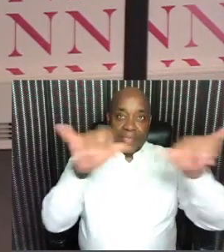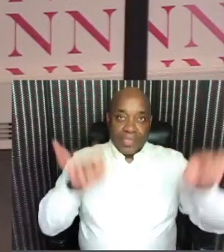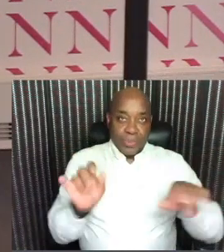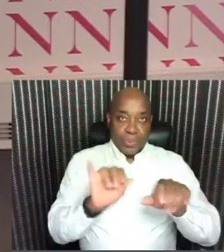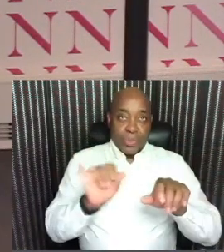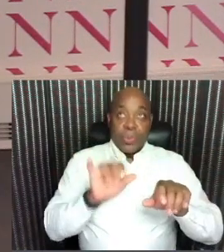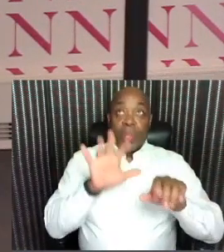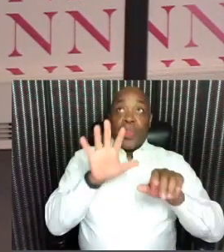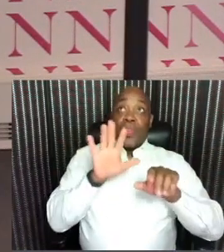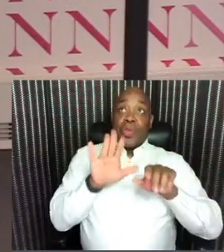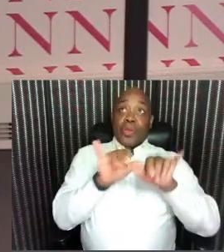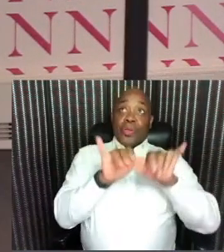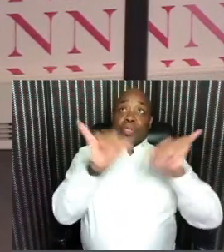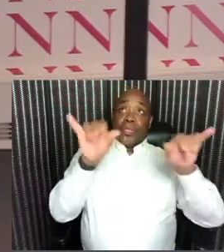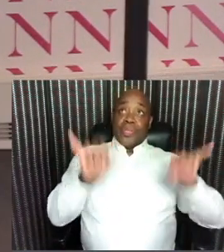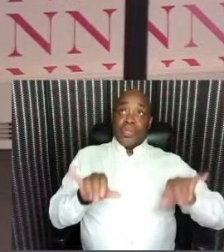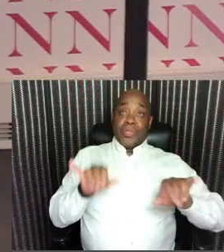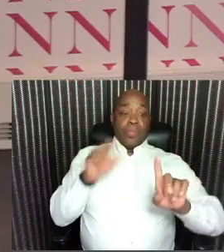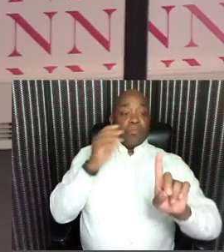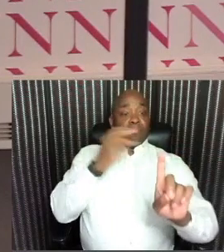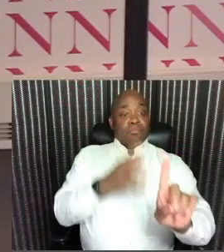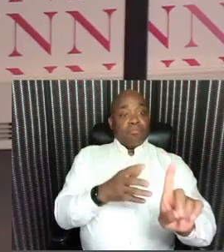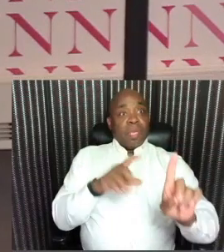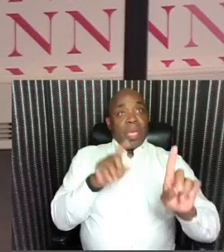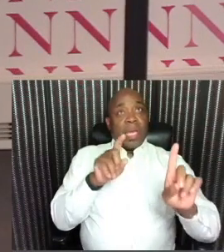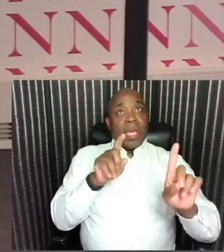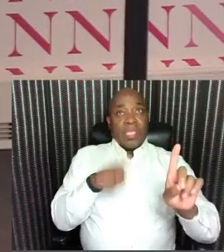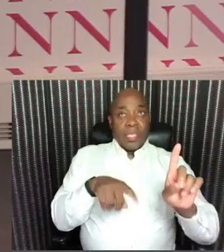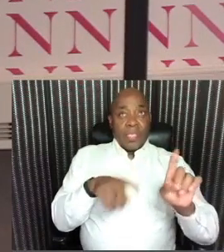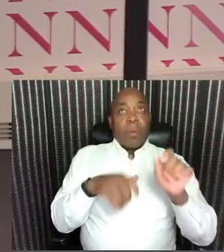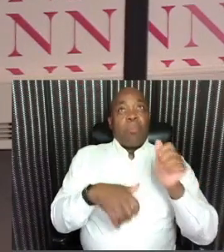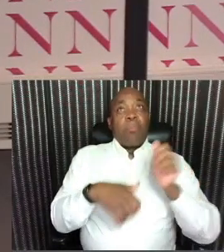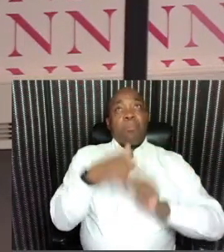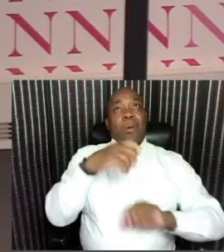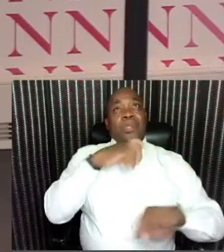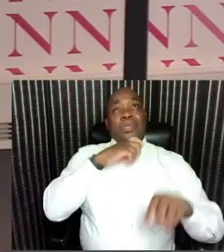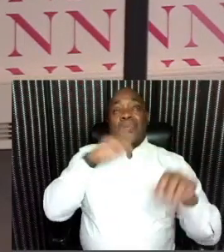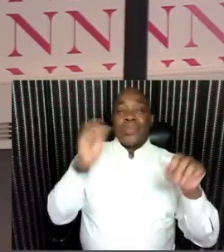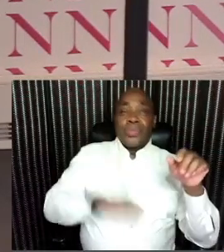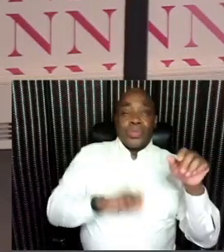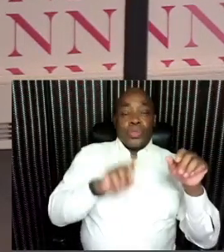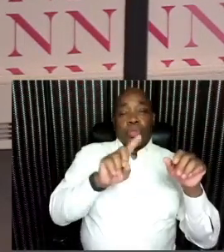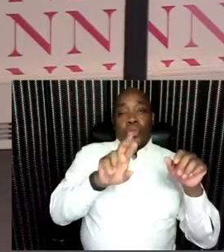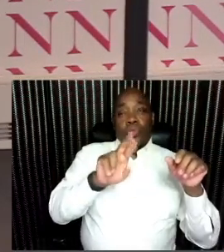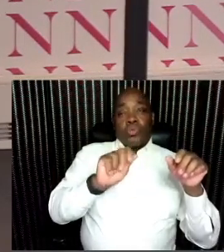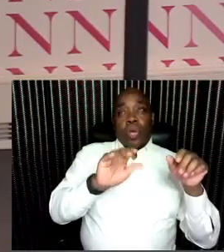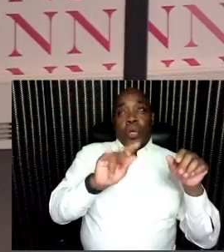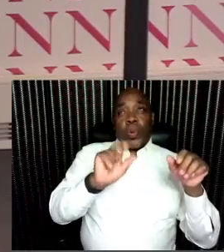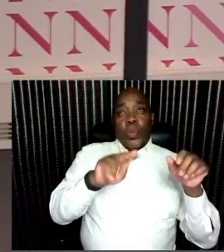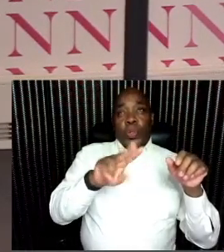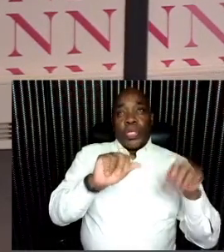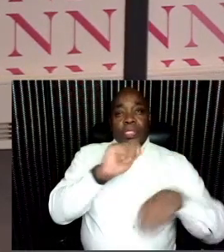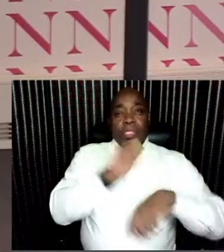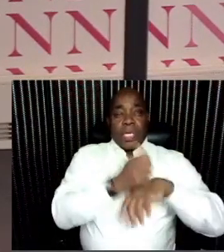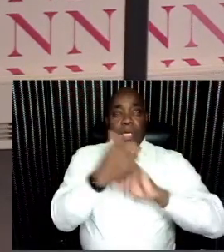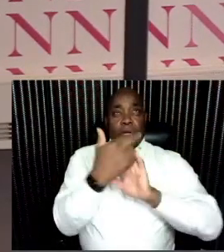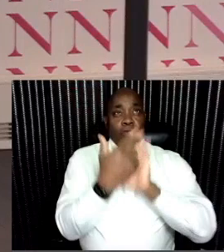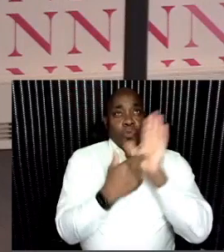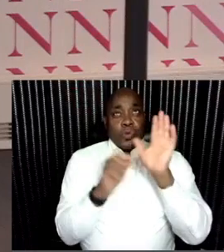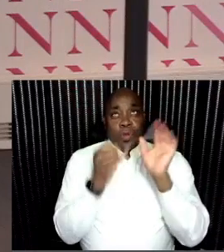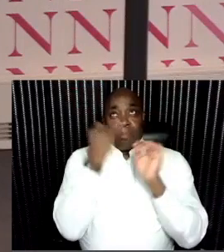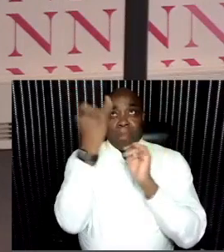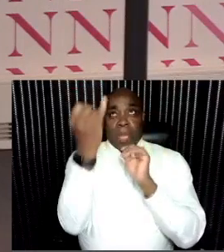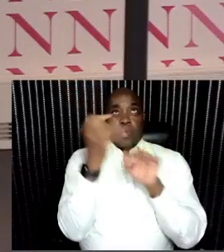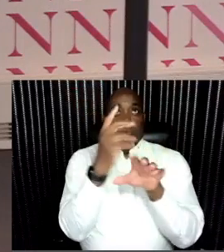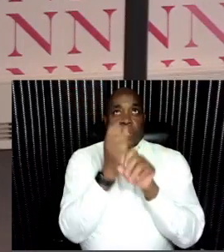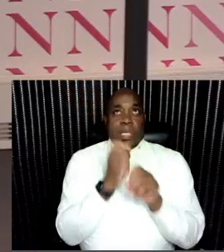them, like, I need the most draconian set of rules and regulations imaginable to get this stuff. And I'm like, they're not